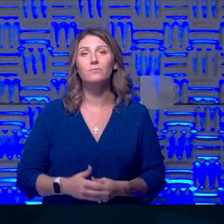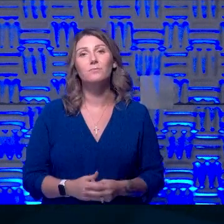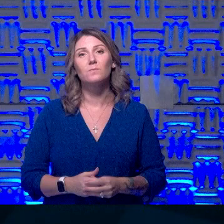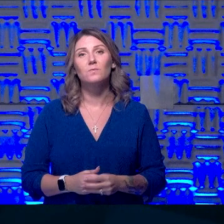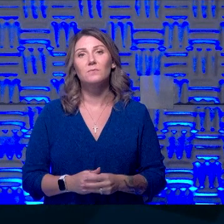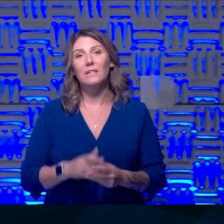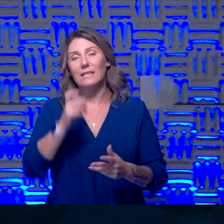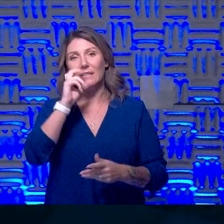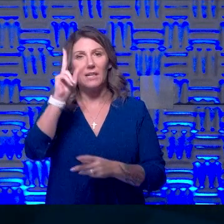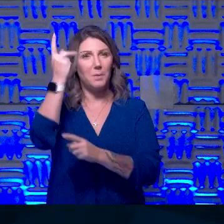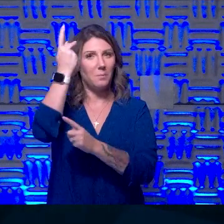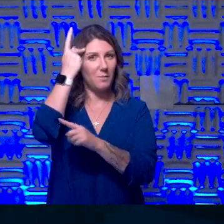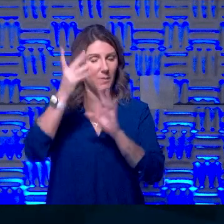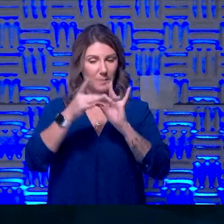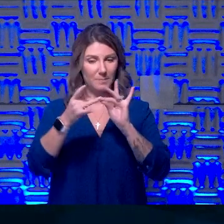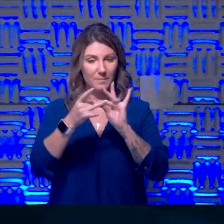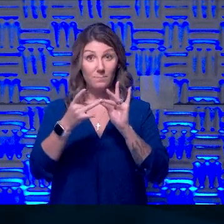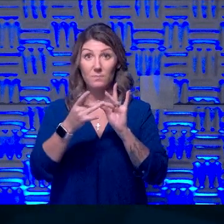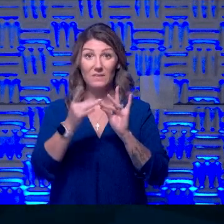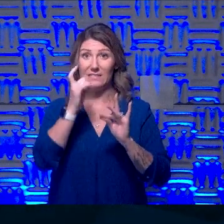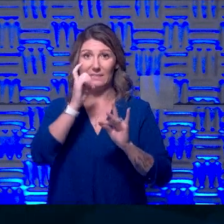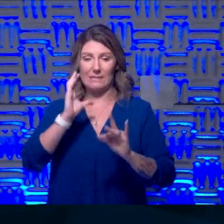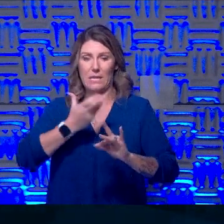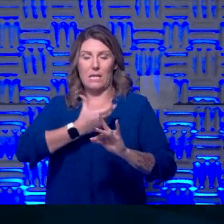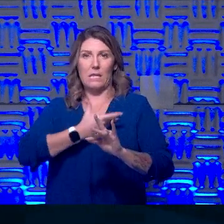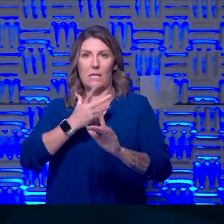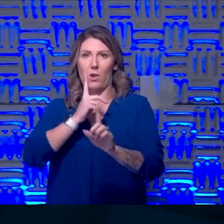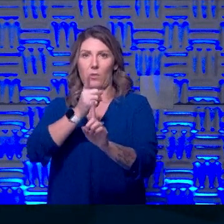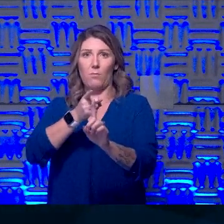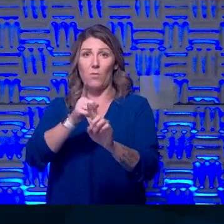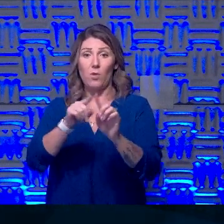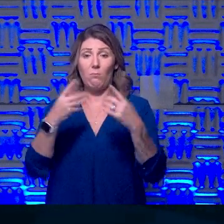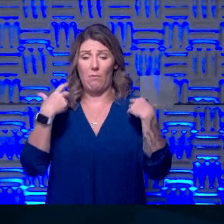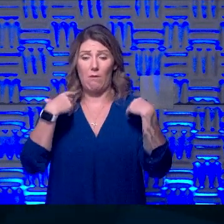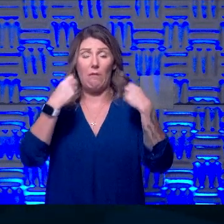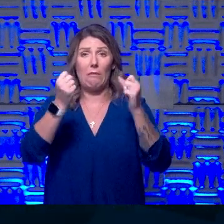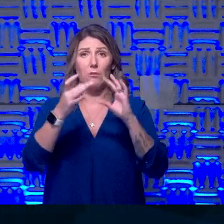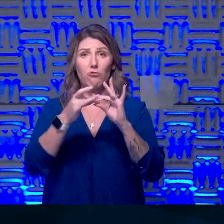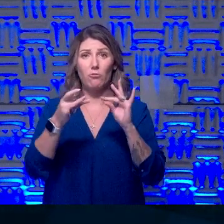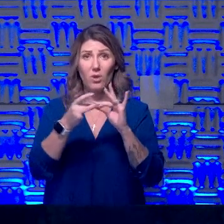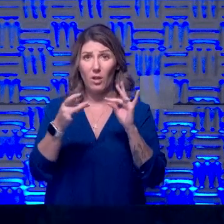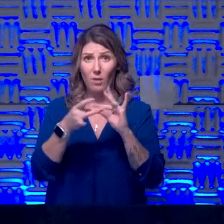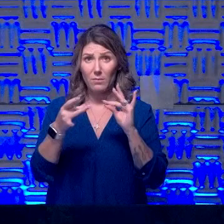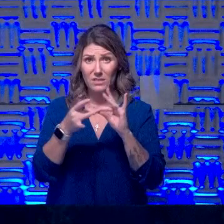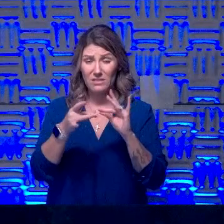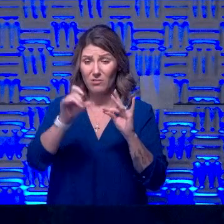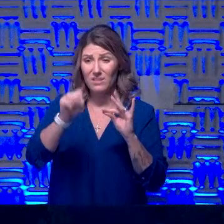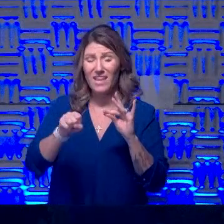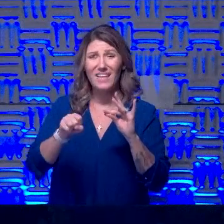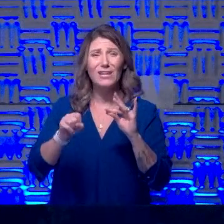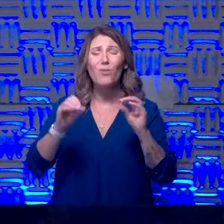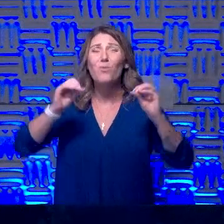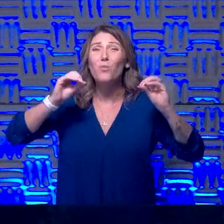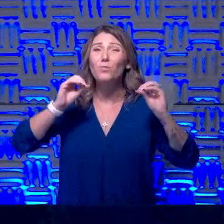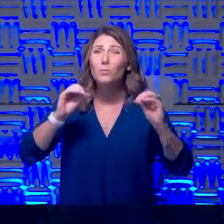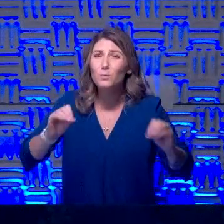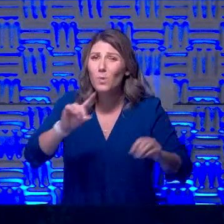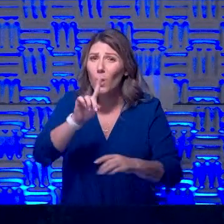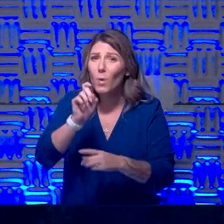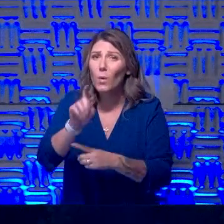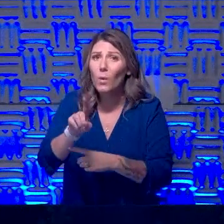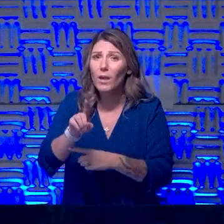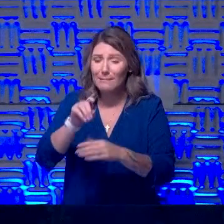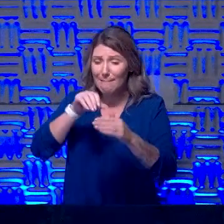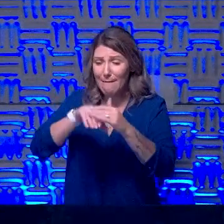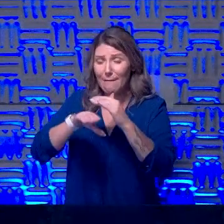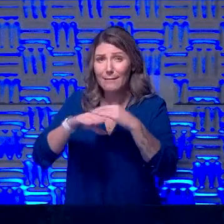trying to make a political commentary, because that's not our lane, but a healthcare commentary is, and there's absolutely no question that